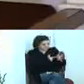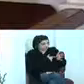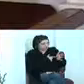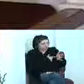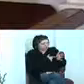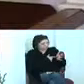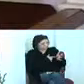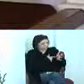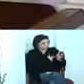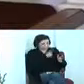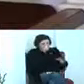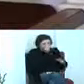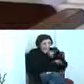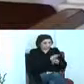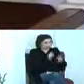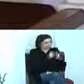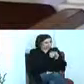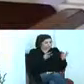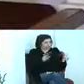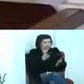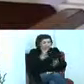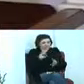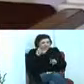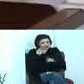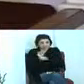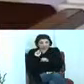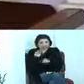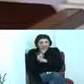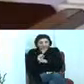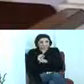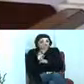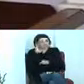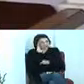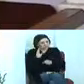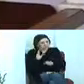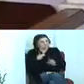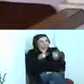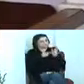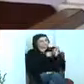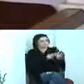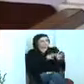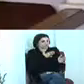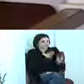without deeds, and I will show you my faith by my deeds.